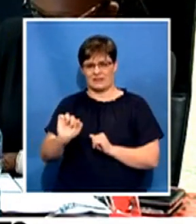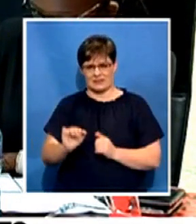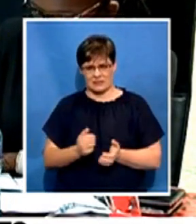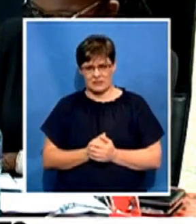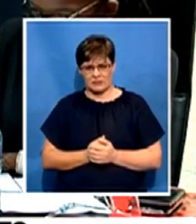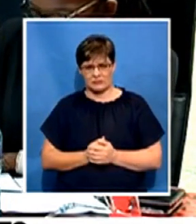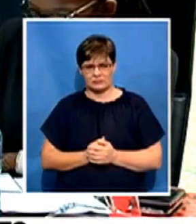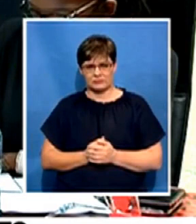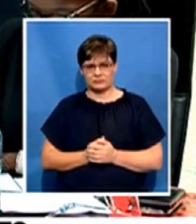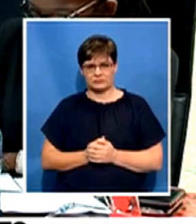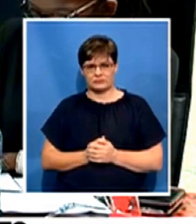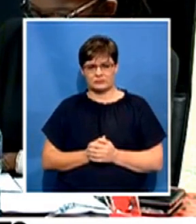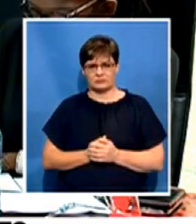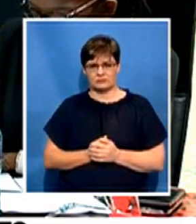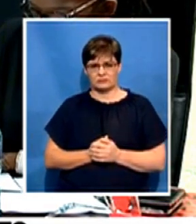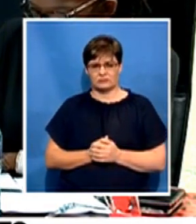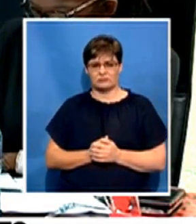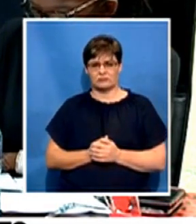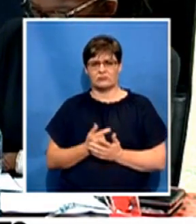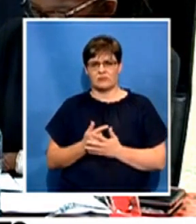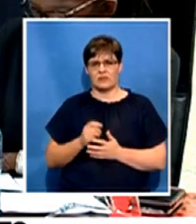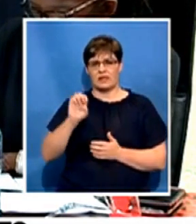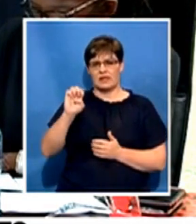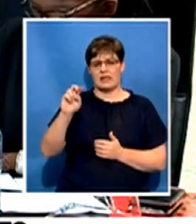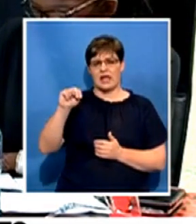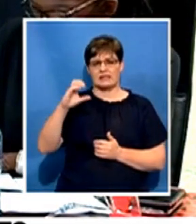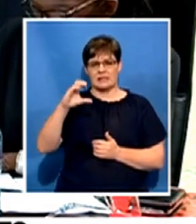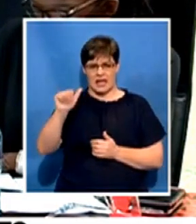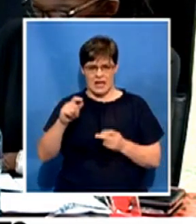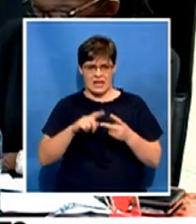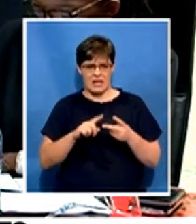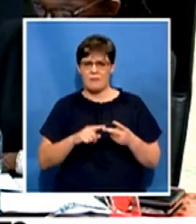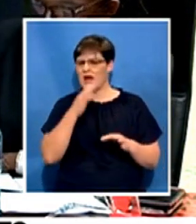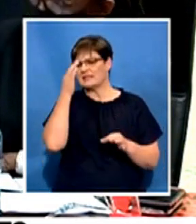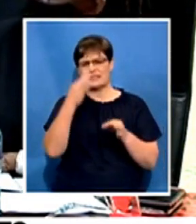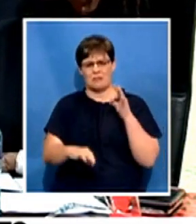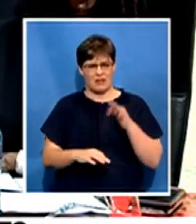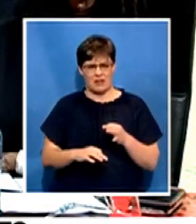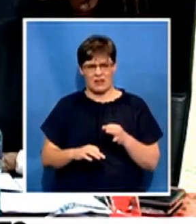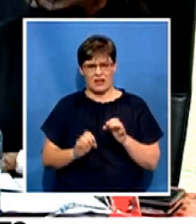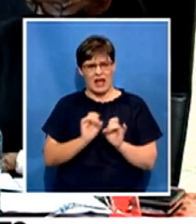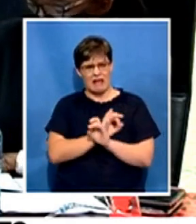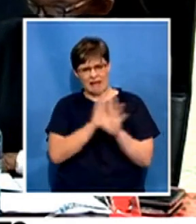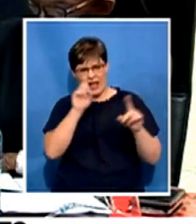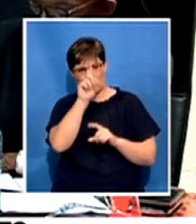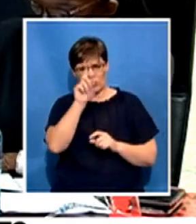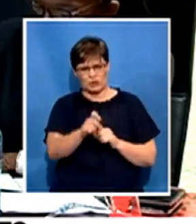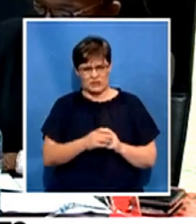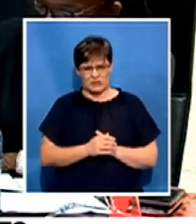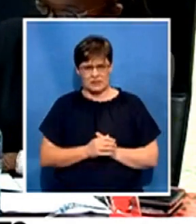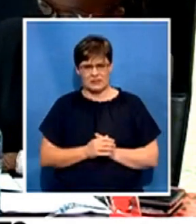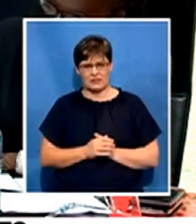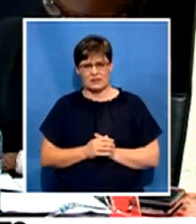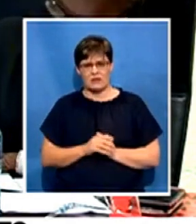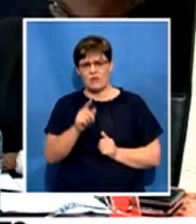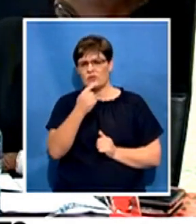From ENCA. Mine is just very simple, clarity-seeking question indeed. You say you would be writing to the International